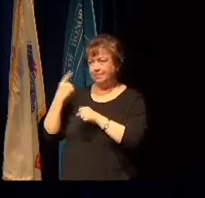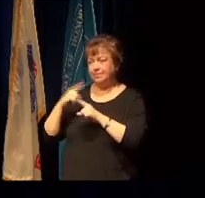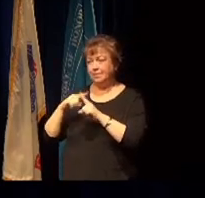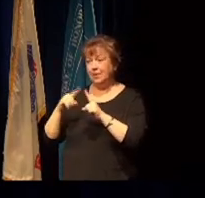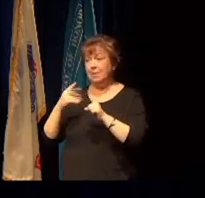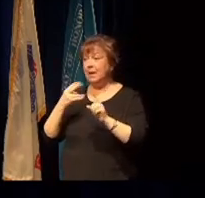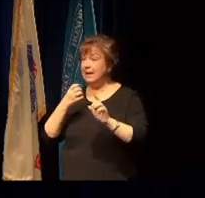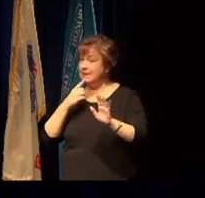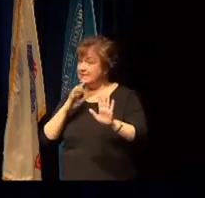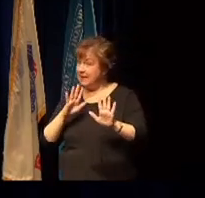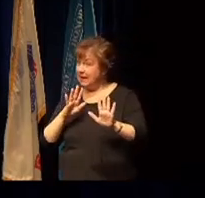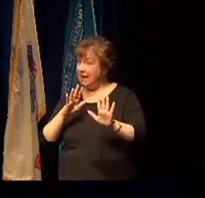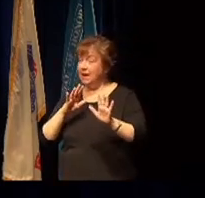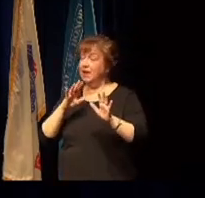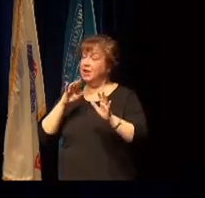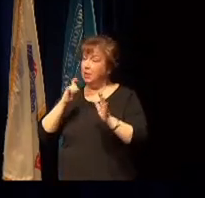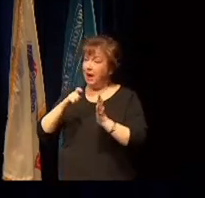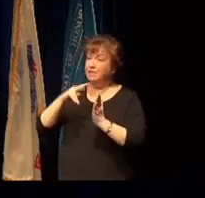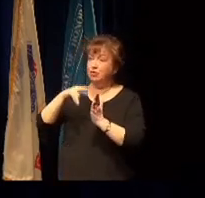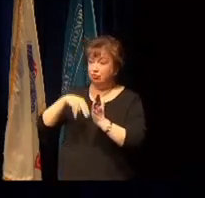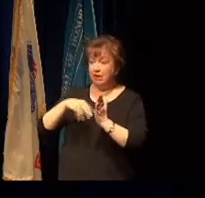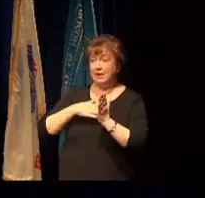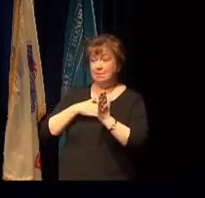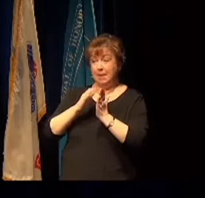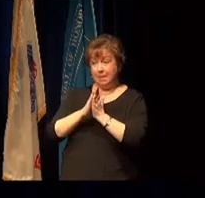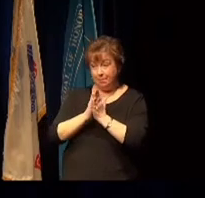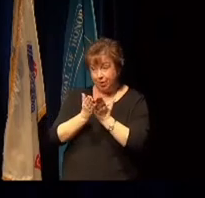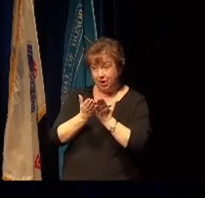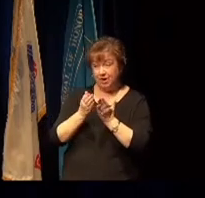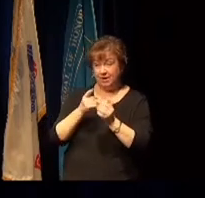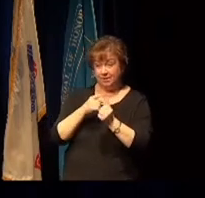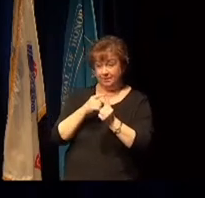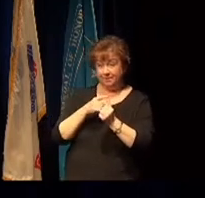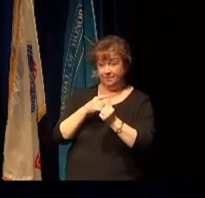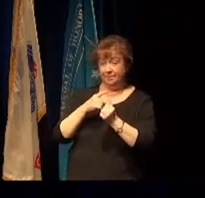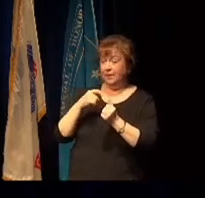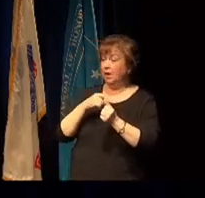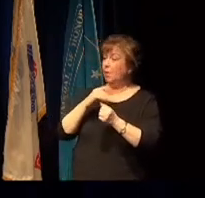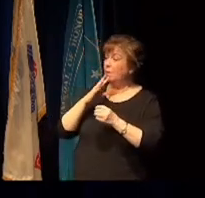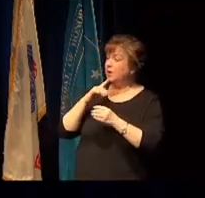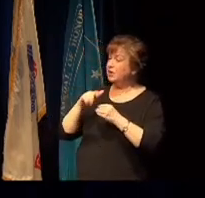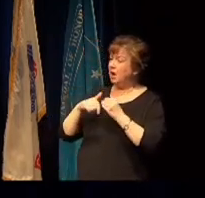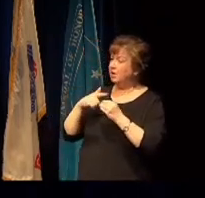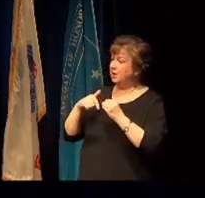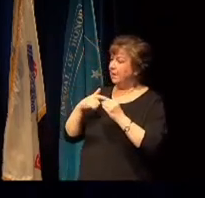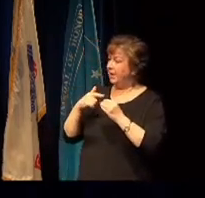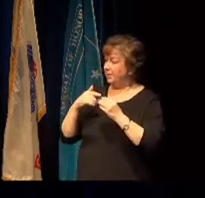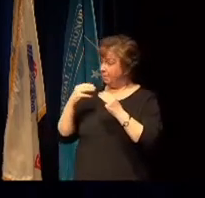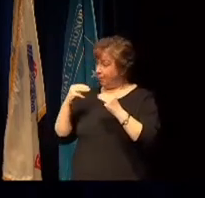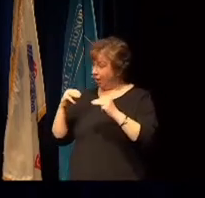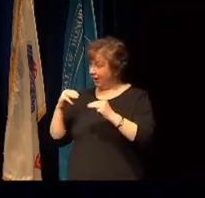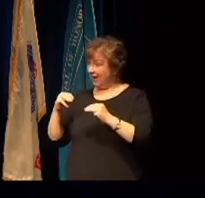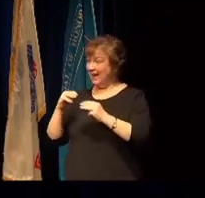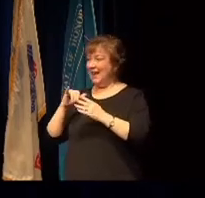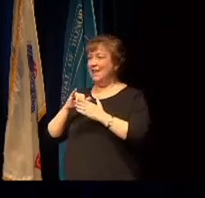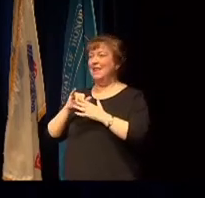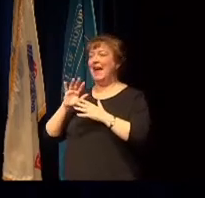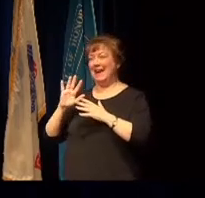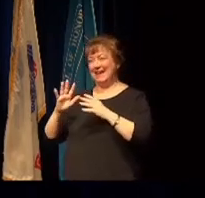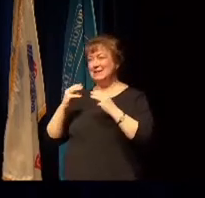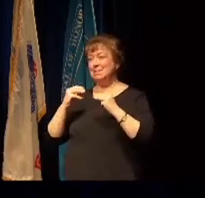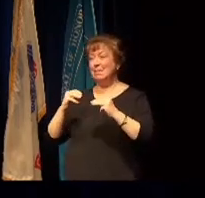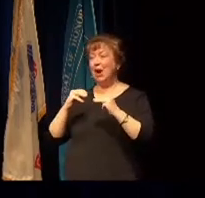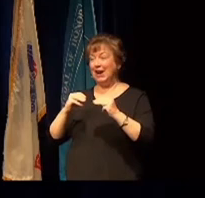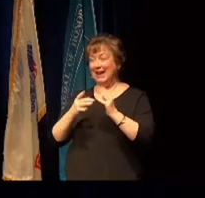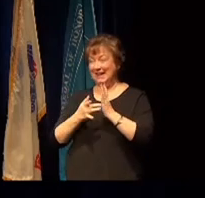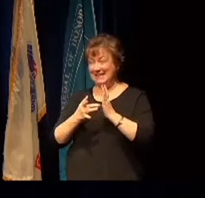going to allow you to do that if you don't read my book. Now, we talked about marketing. That was his marketing technique, to